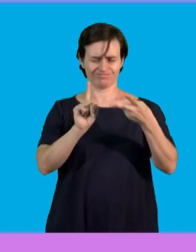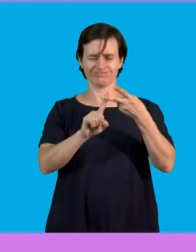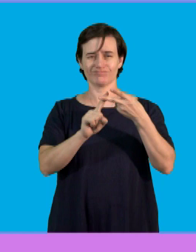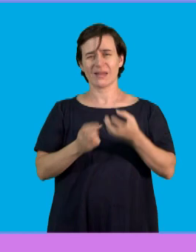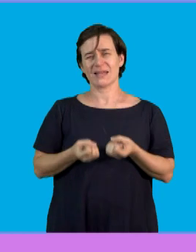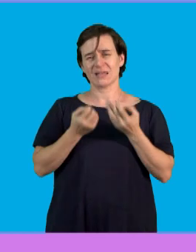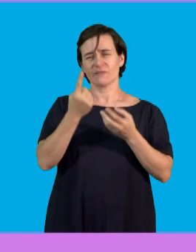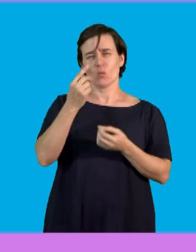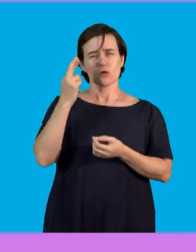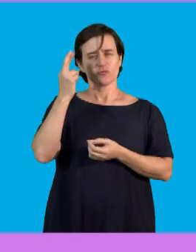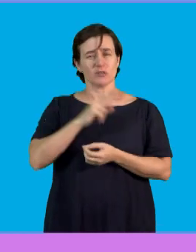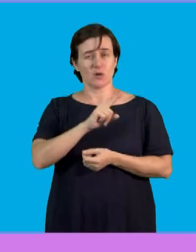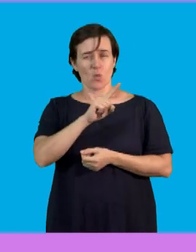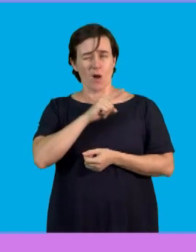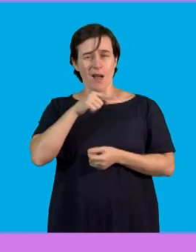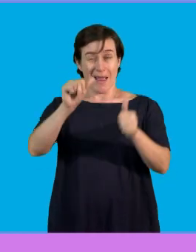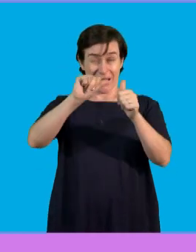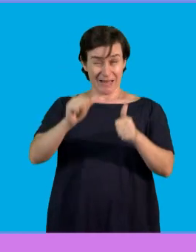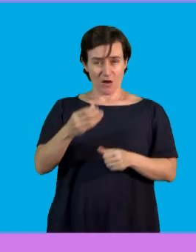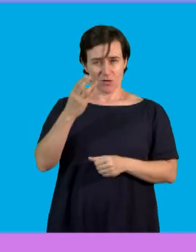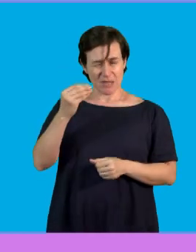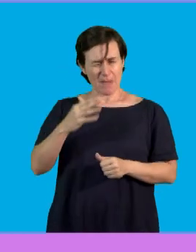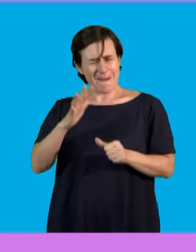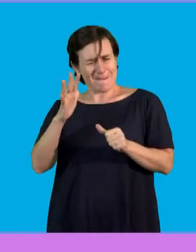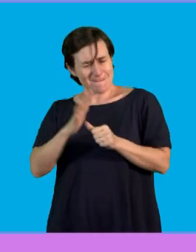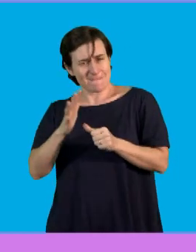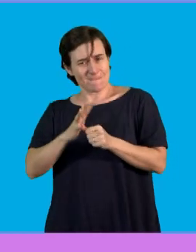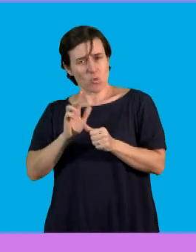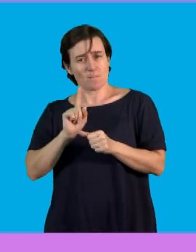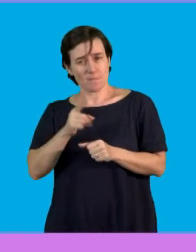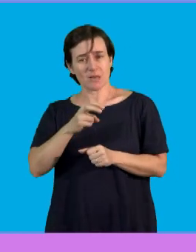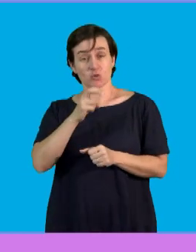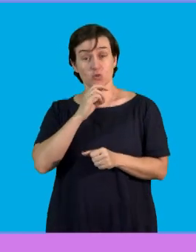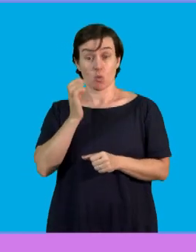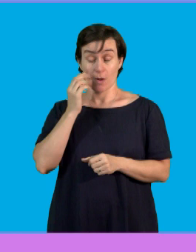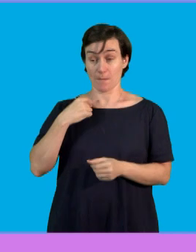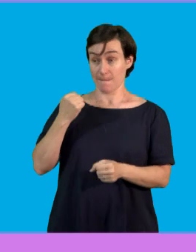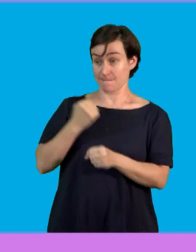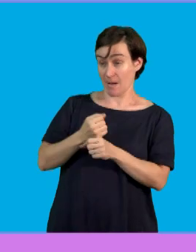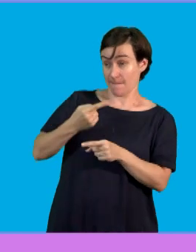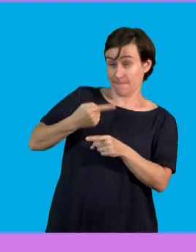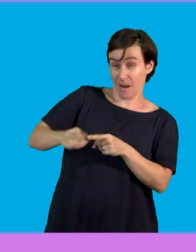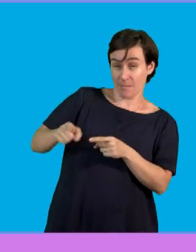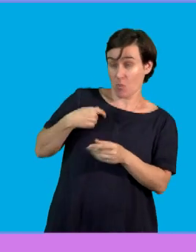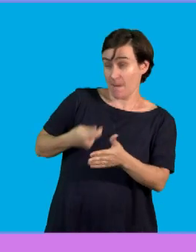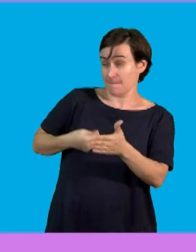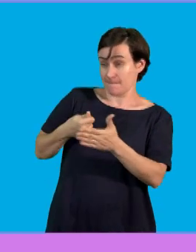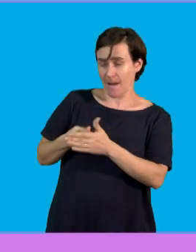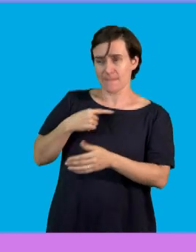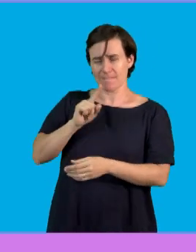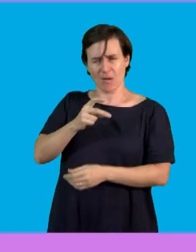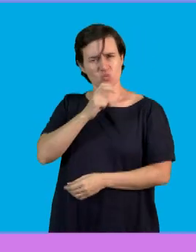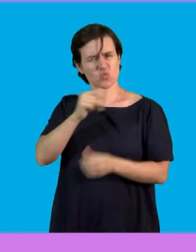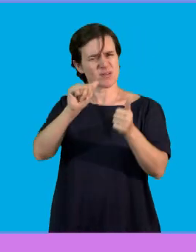reason why account number is important to be referenced when making a payment. Now, with such questions, you can give